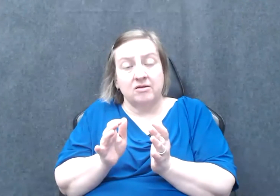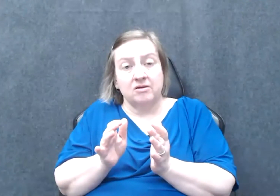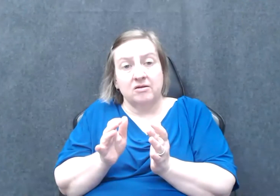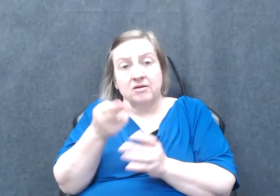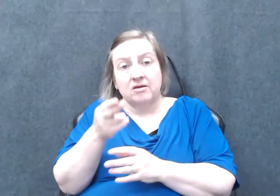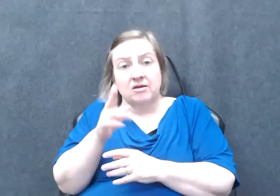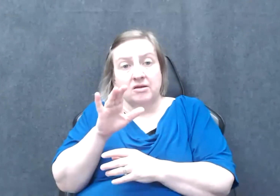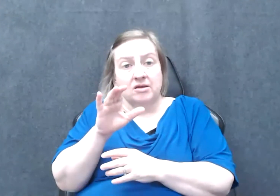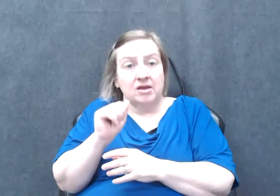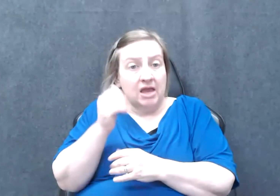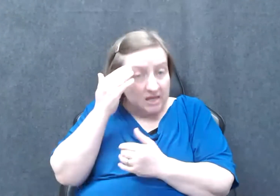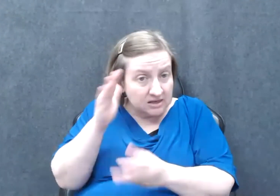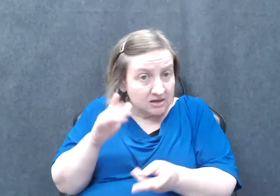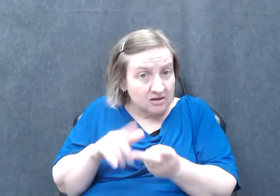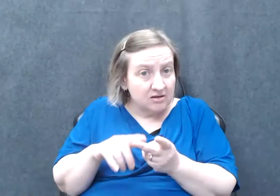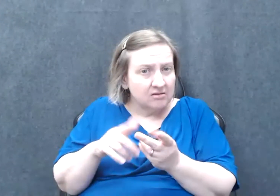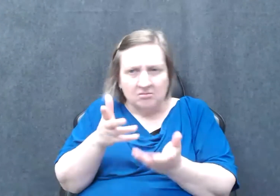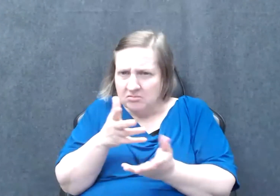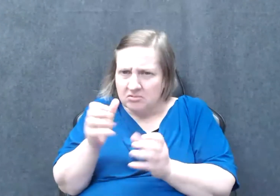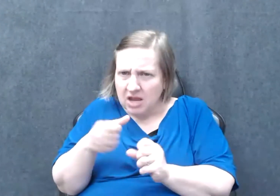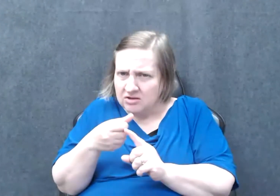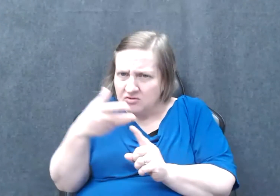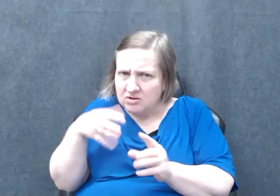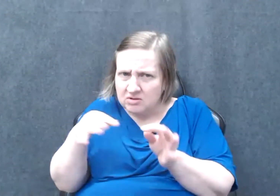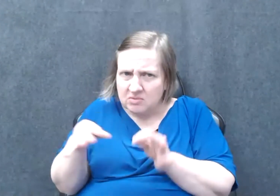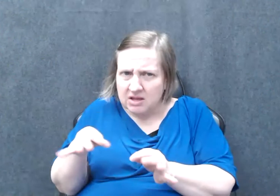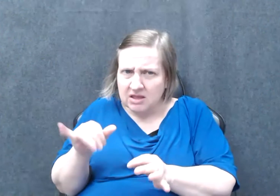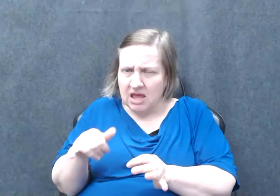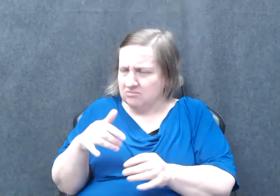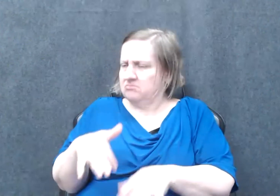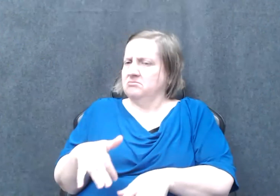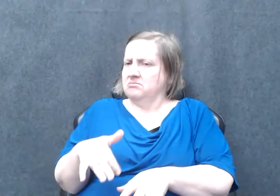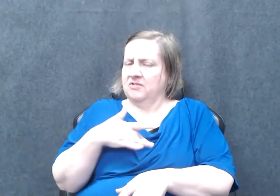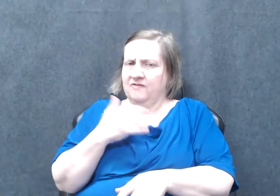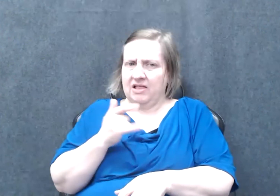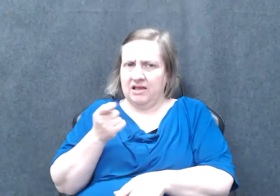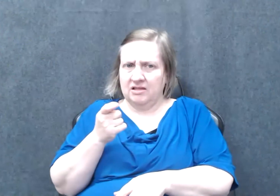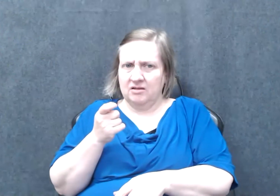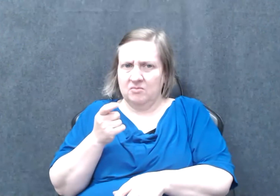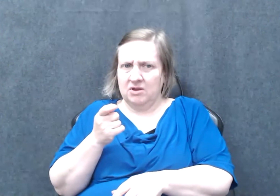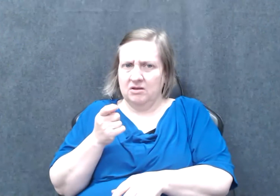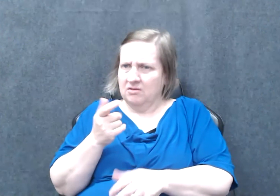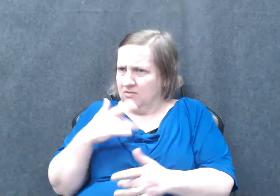HCA doesn't know, DOA. Can you expand that? That just, I don't know, that felt like a little bit of what